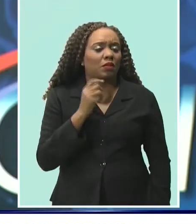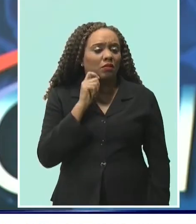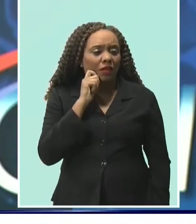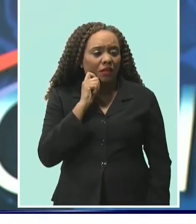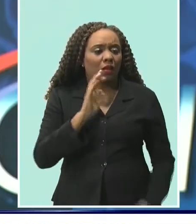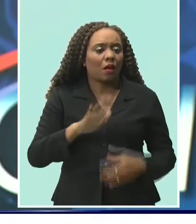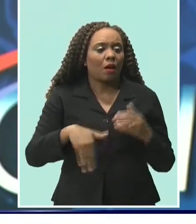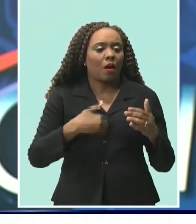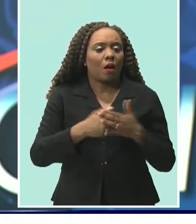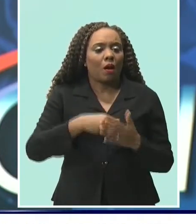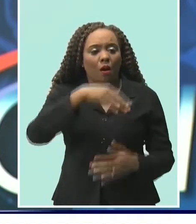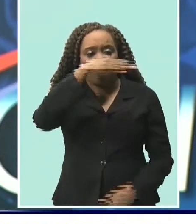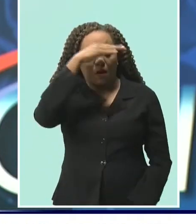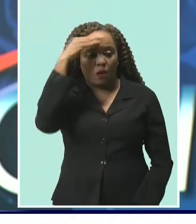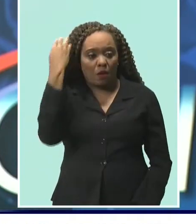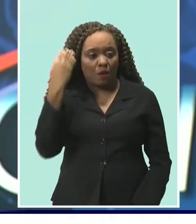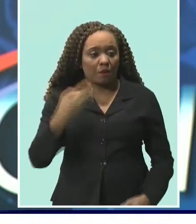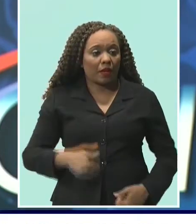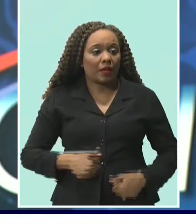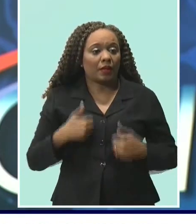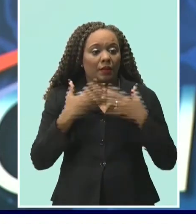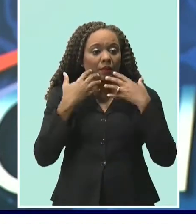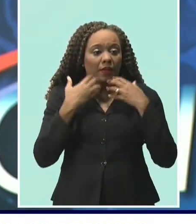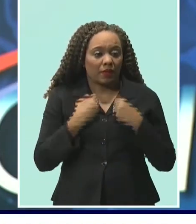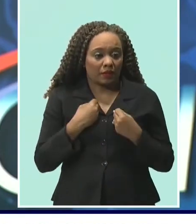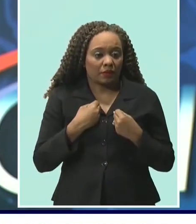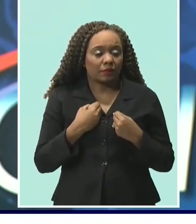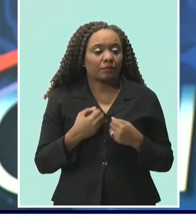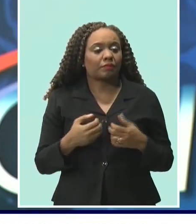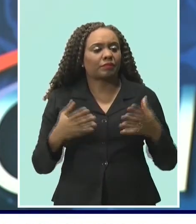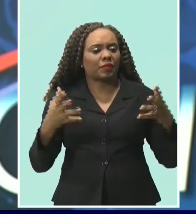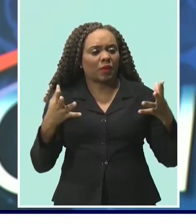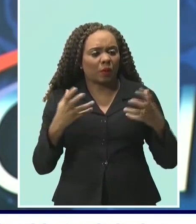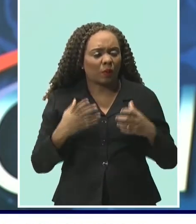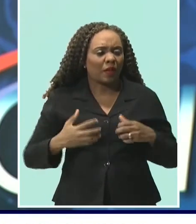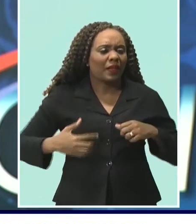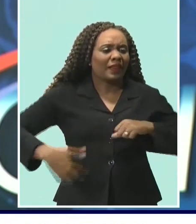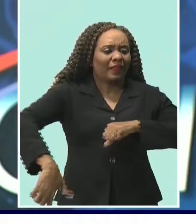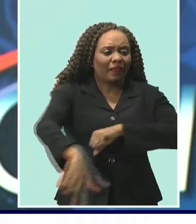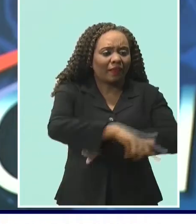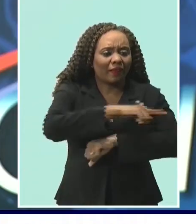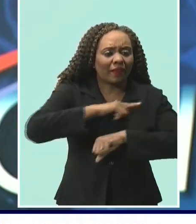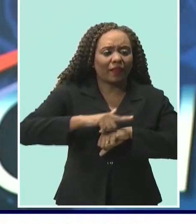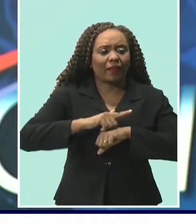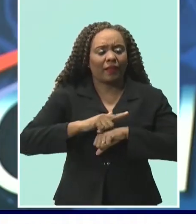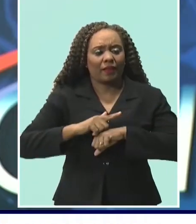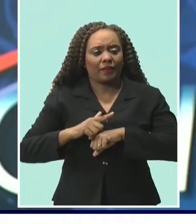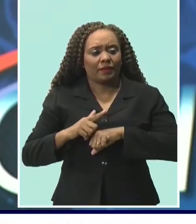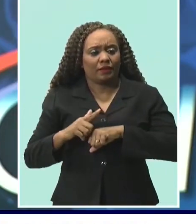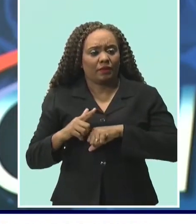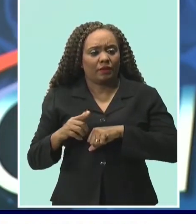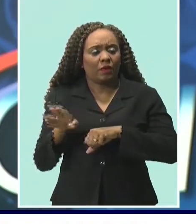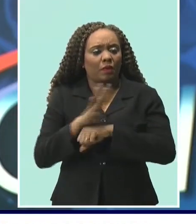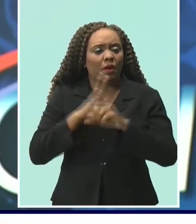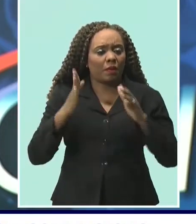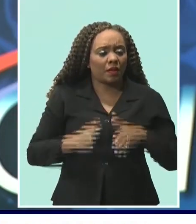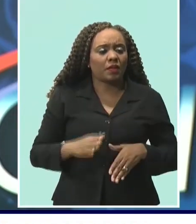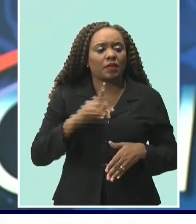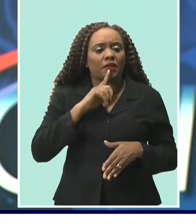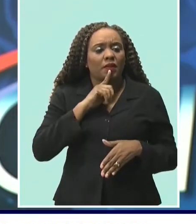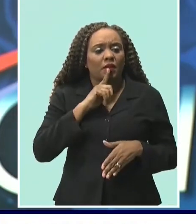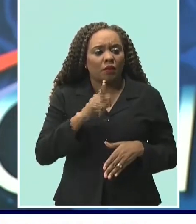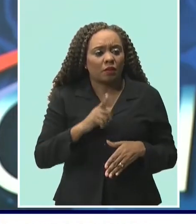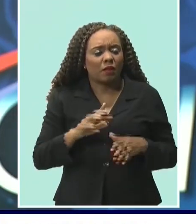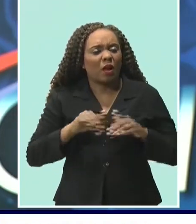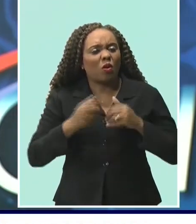lives matter. Mr. Adderley also wants ownership patterns of capital and land in Barbadian society re-examined, and he's called